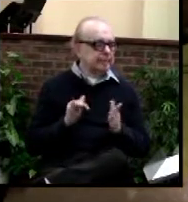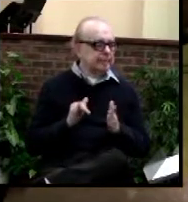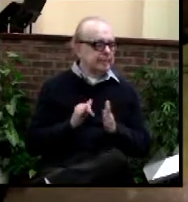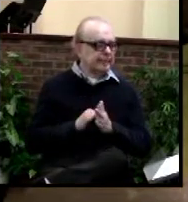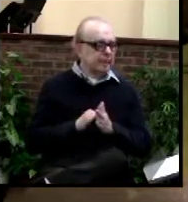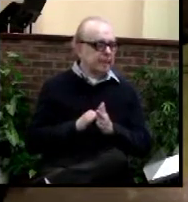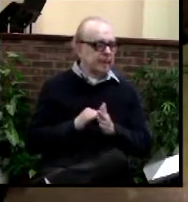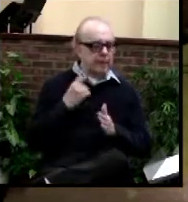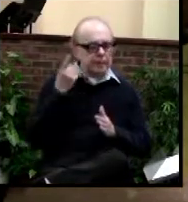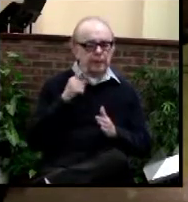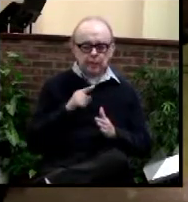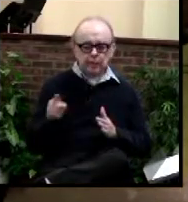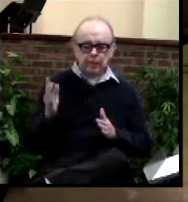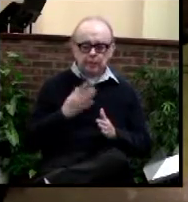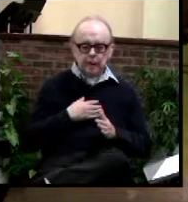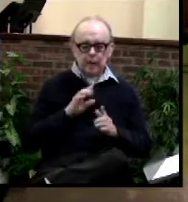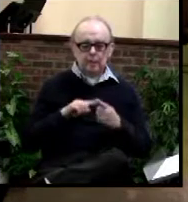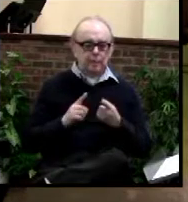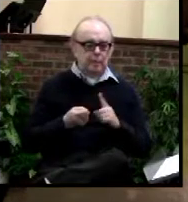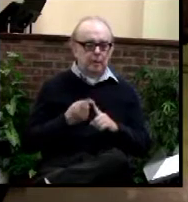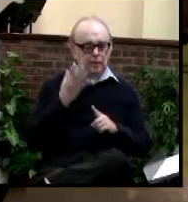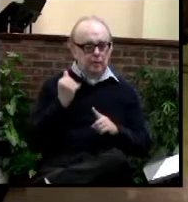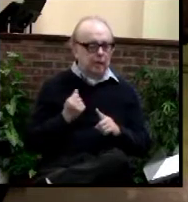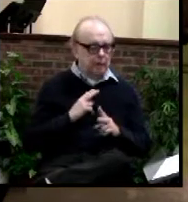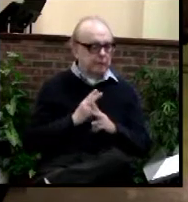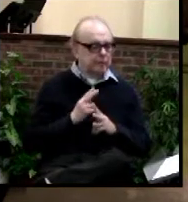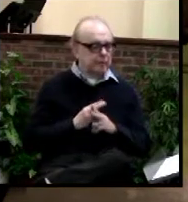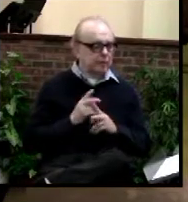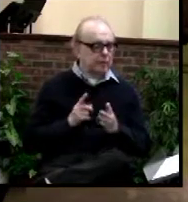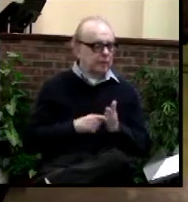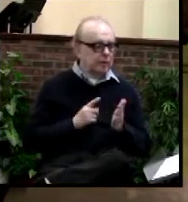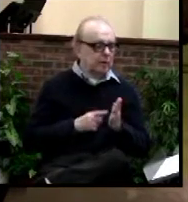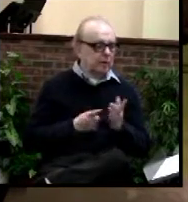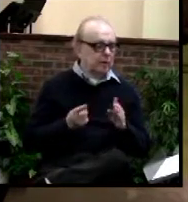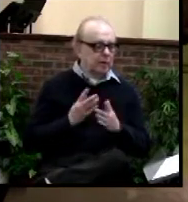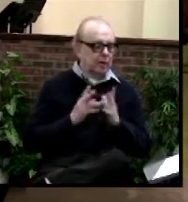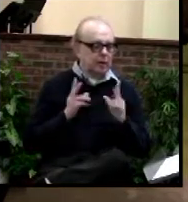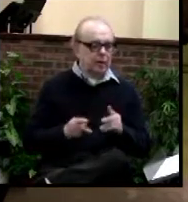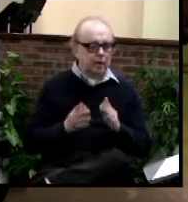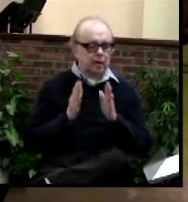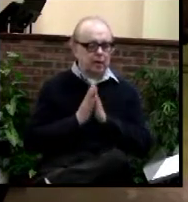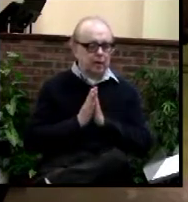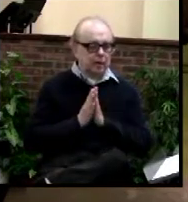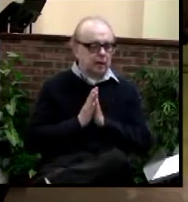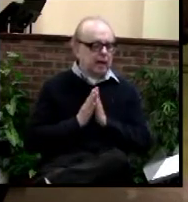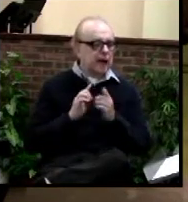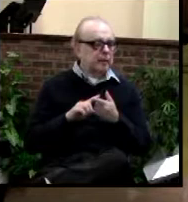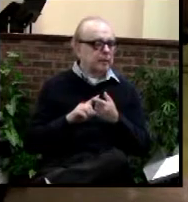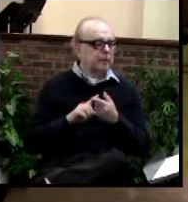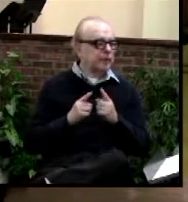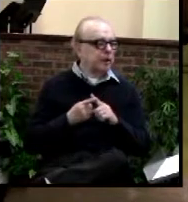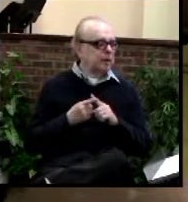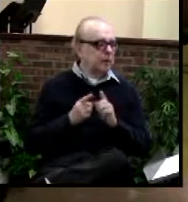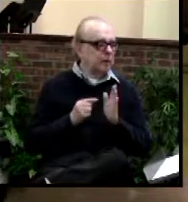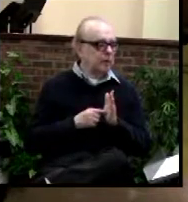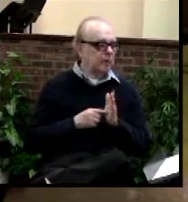friends. That's why I'm very careful sometimes on when someone asks a friend request. I'll go back and look